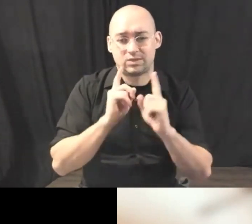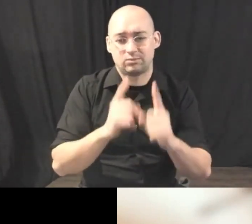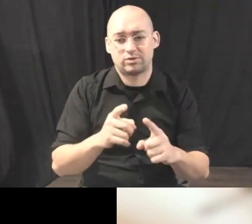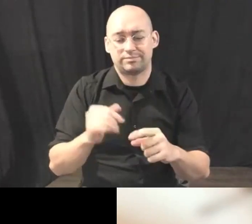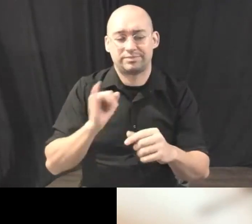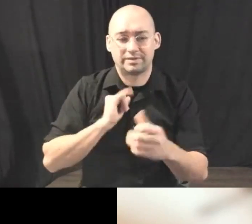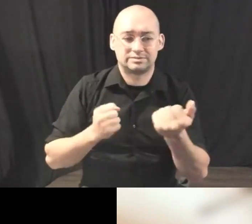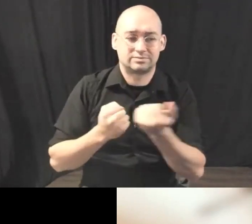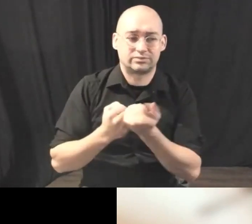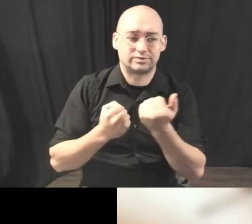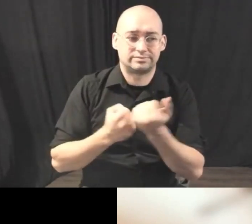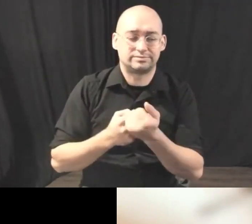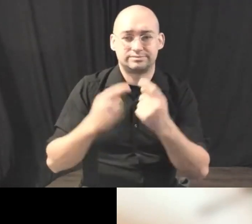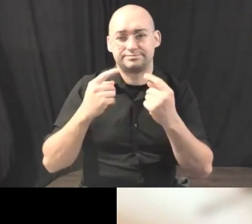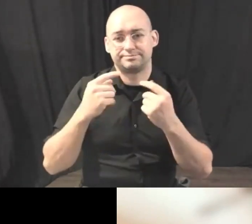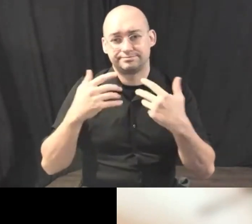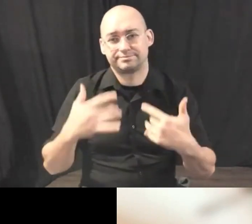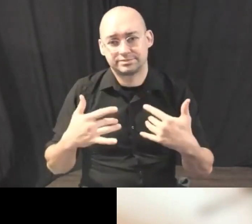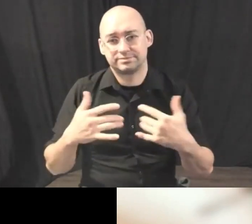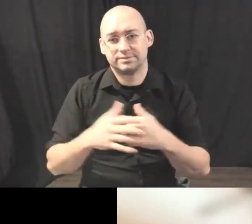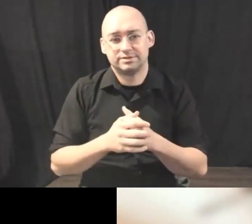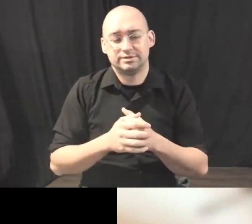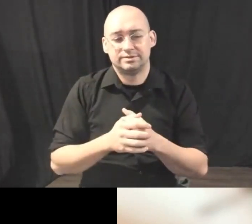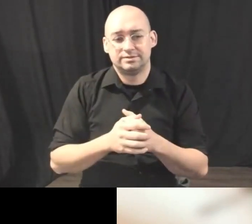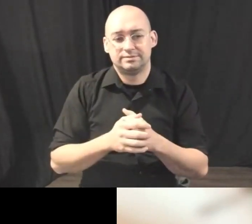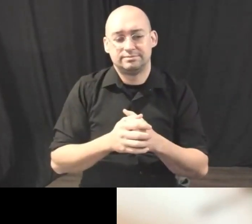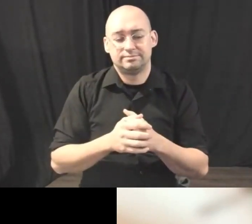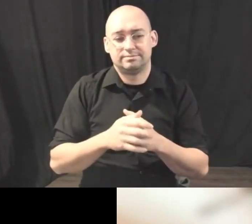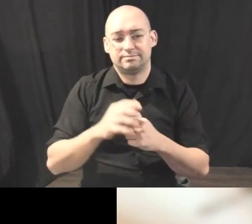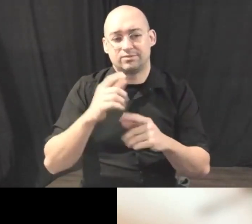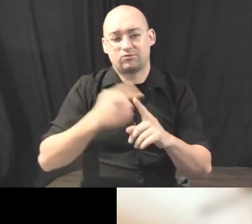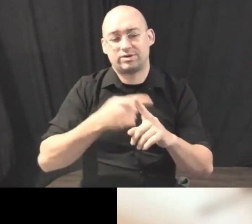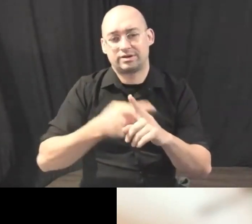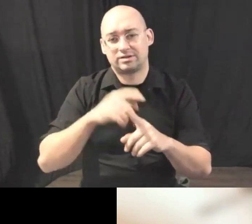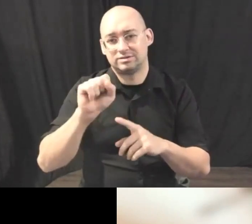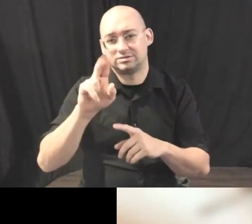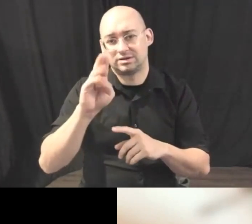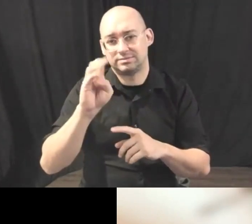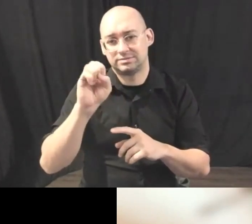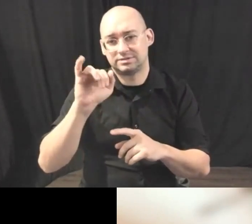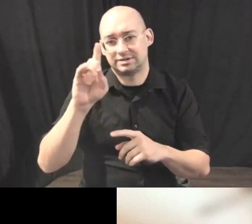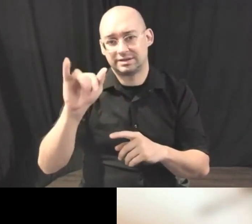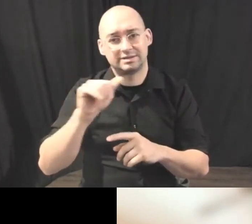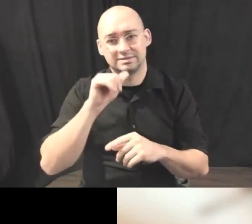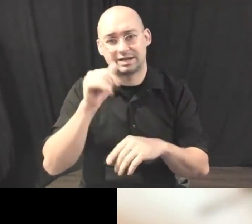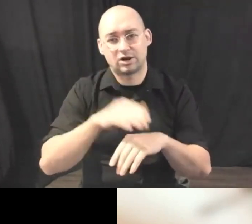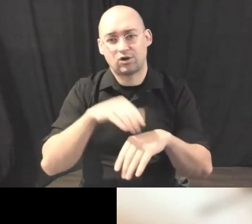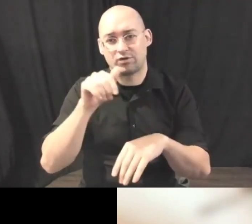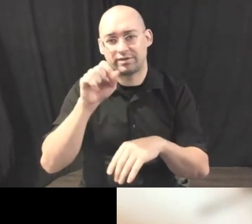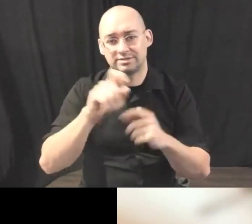of the disappointment that is on housing, that rental subsidies is sort of no longer called out as a specific